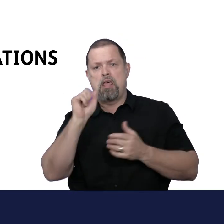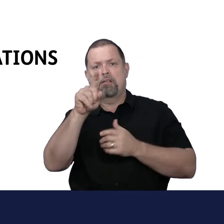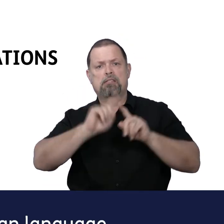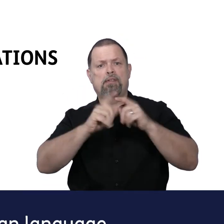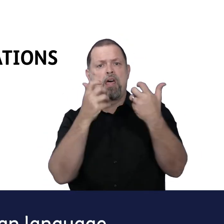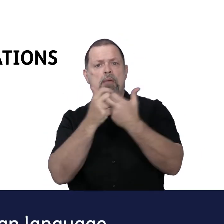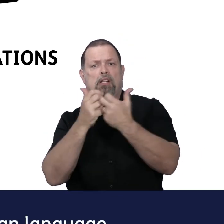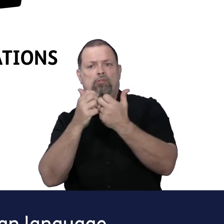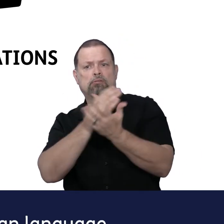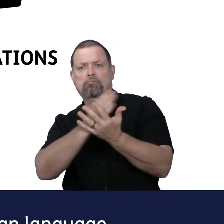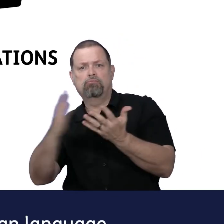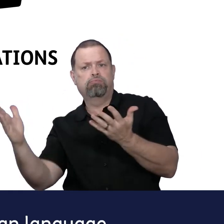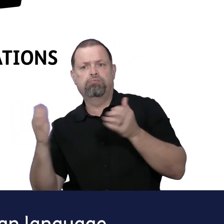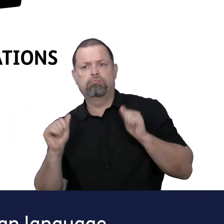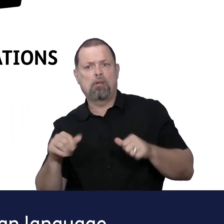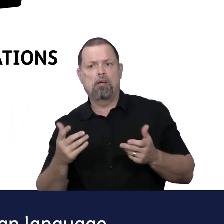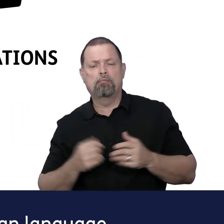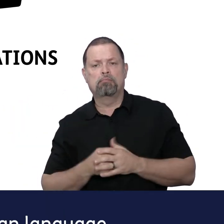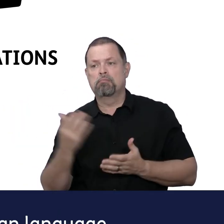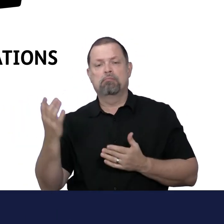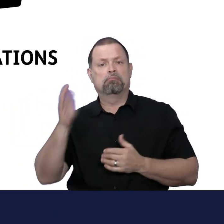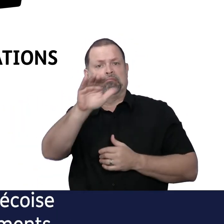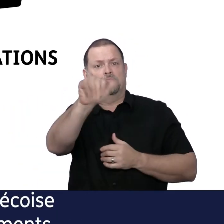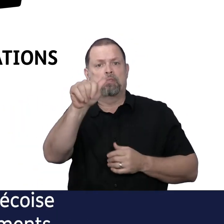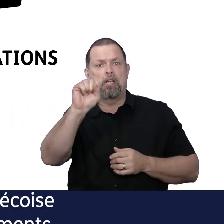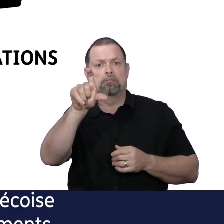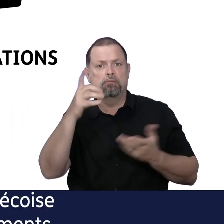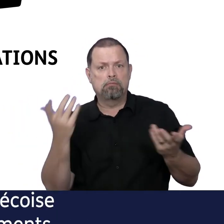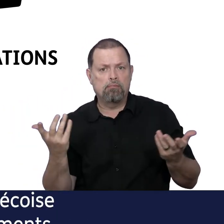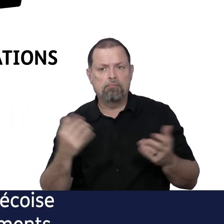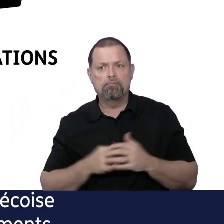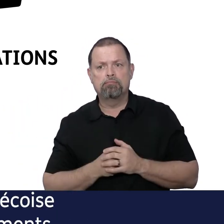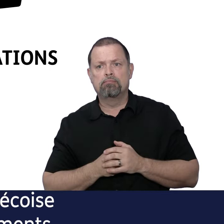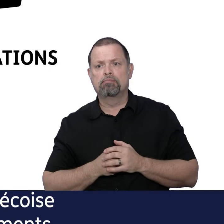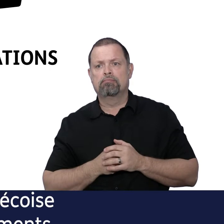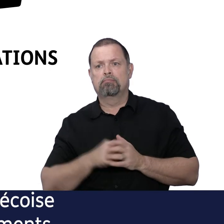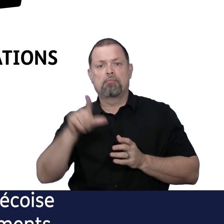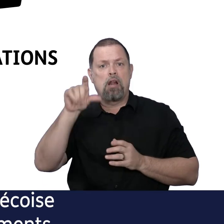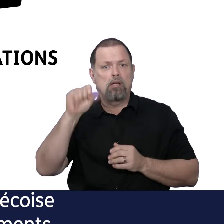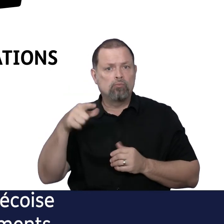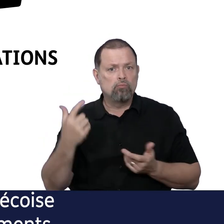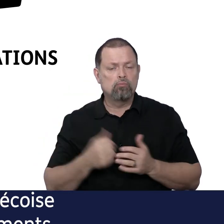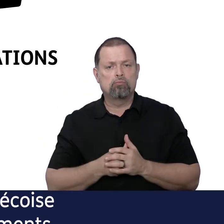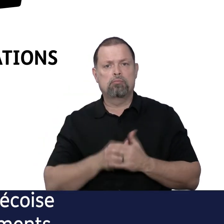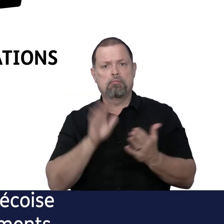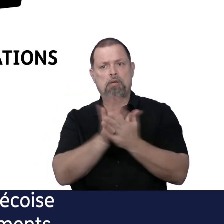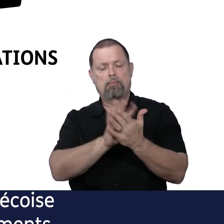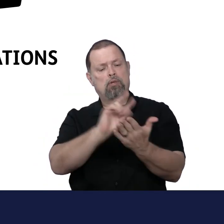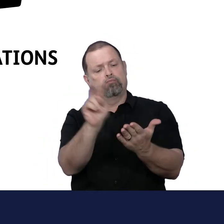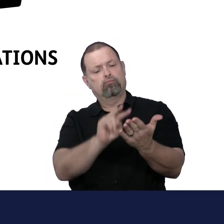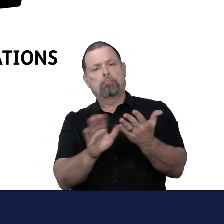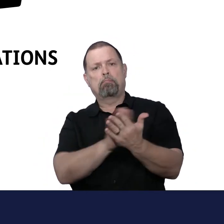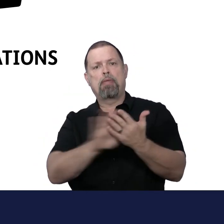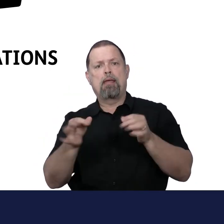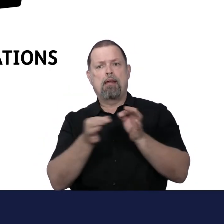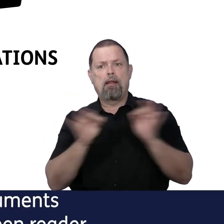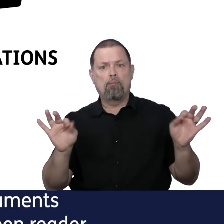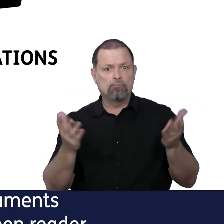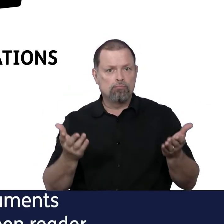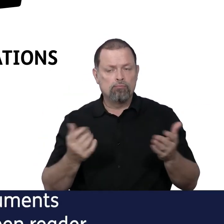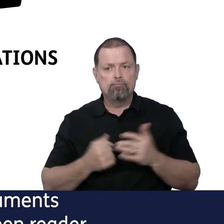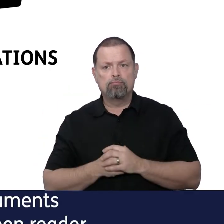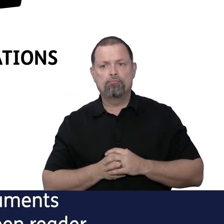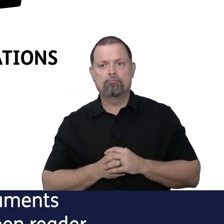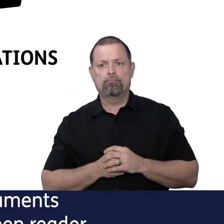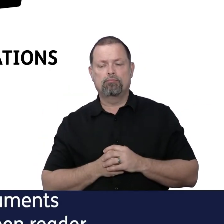formats. They may request American Sign Language, langue des signes québécois, or plain language documents. A